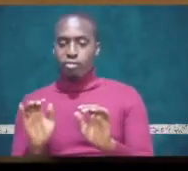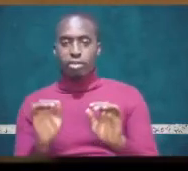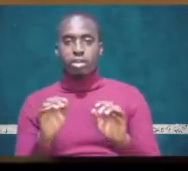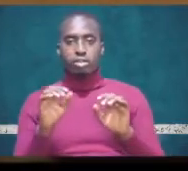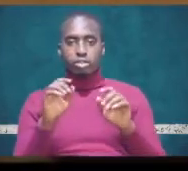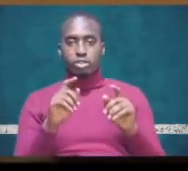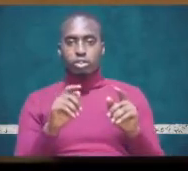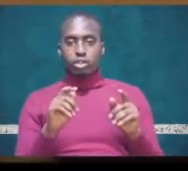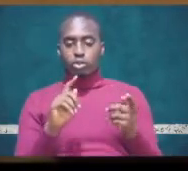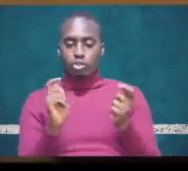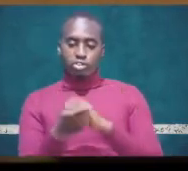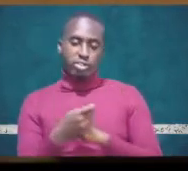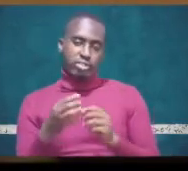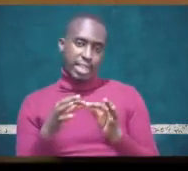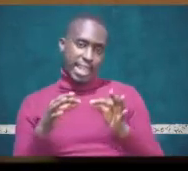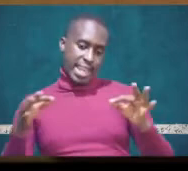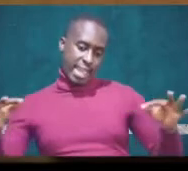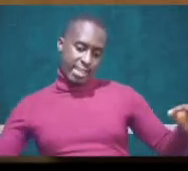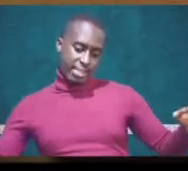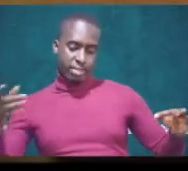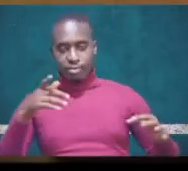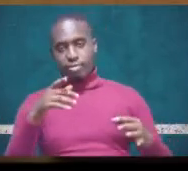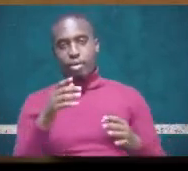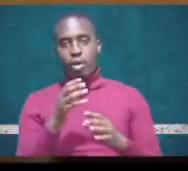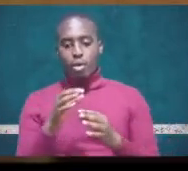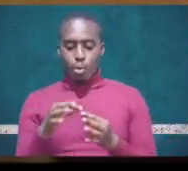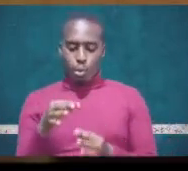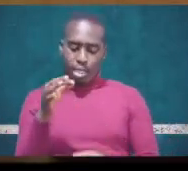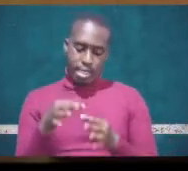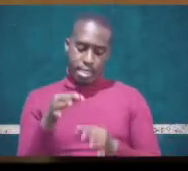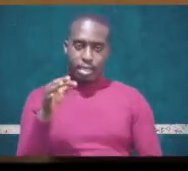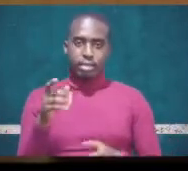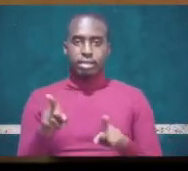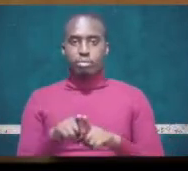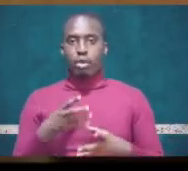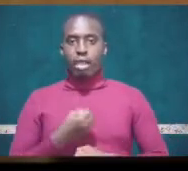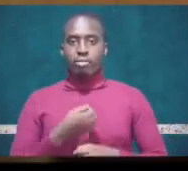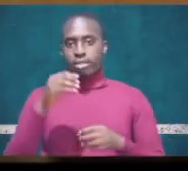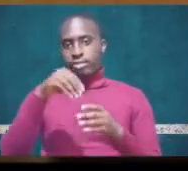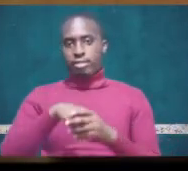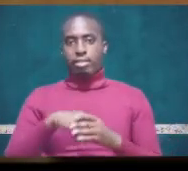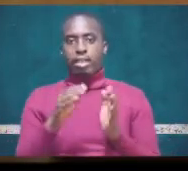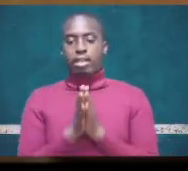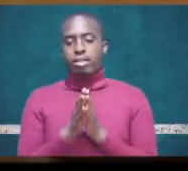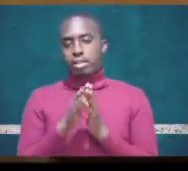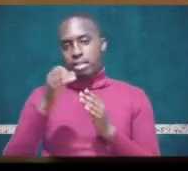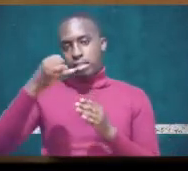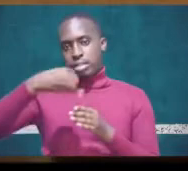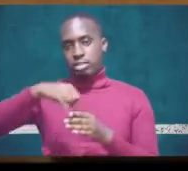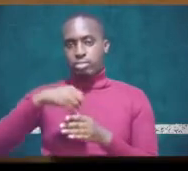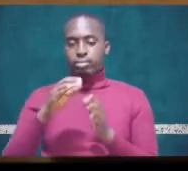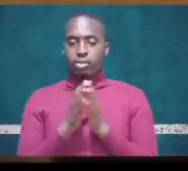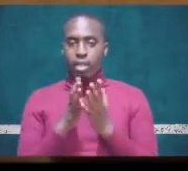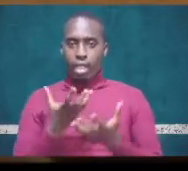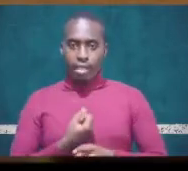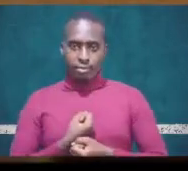the length of this, of the wire that you have inside the instrument, inside the device that